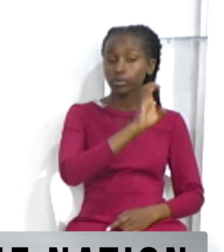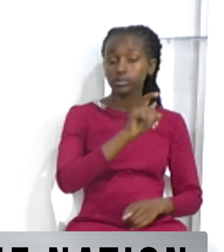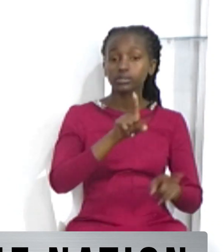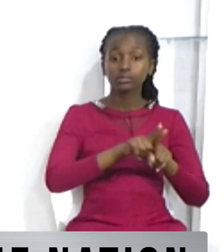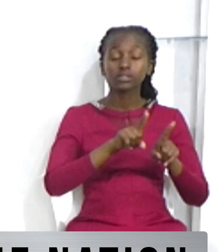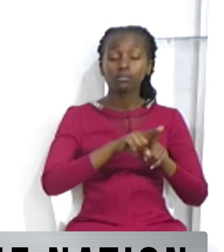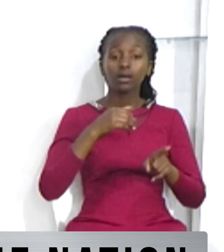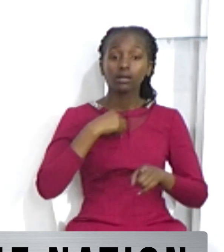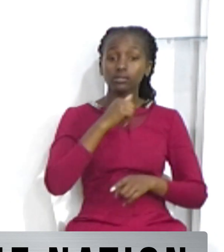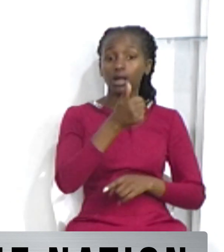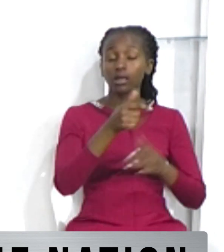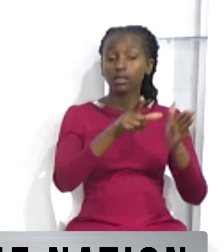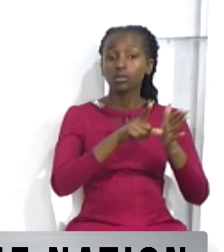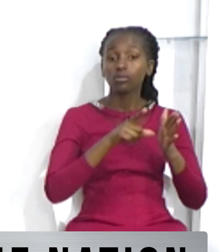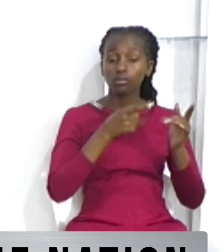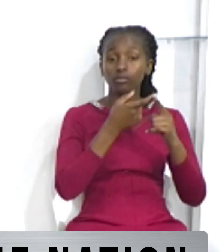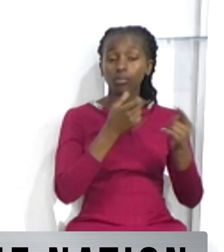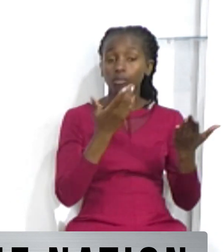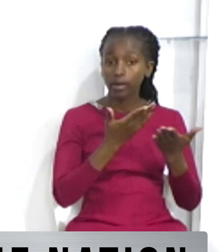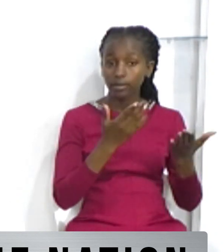have